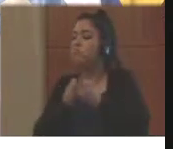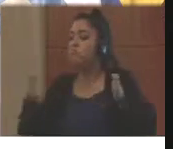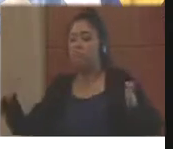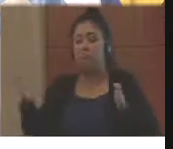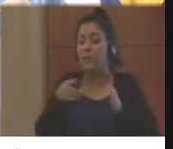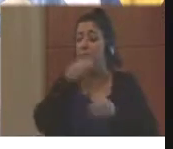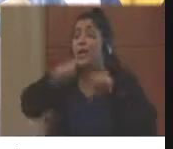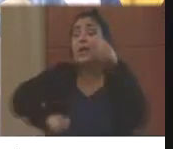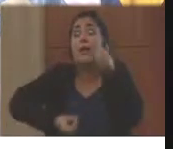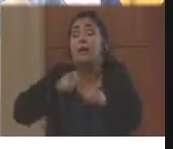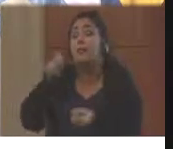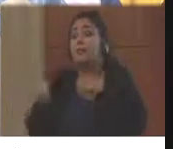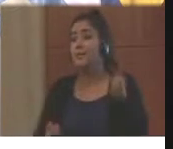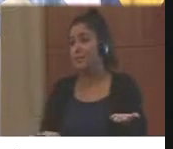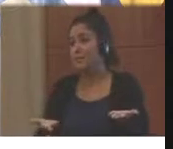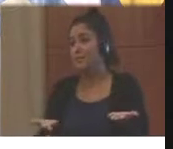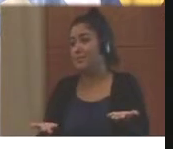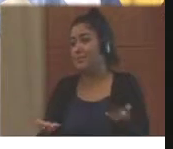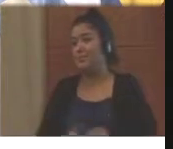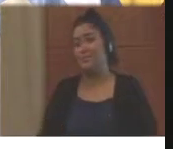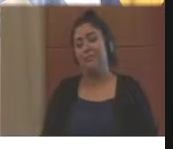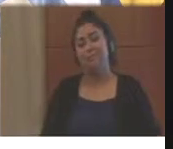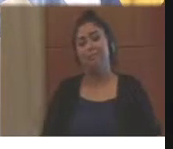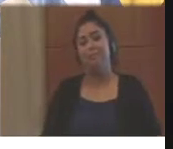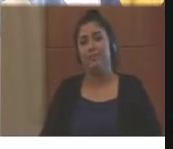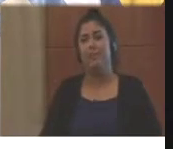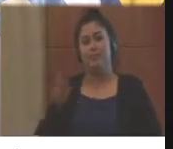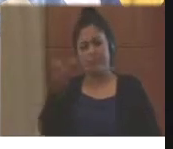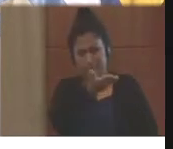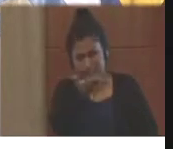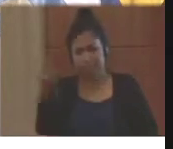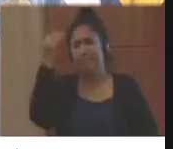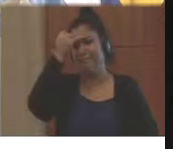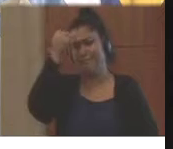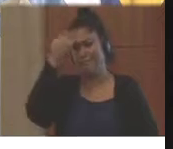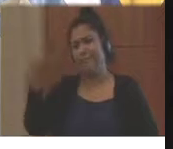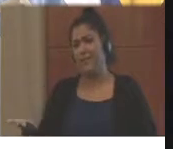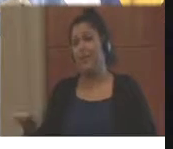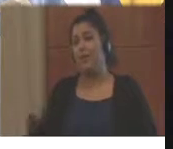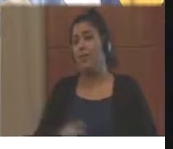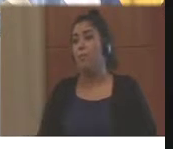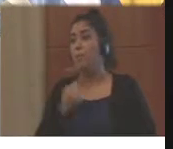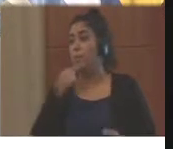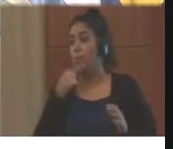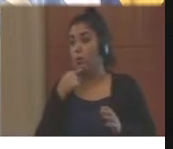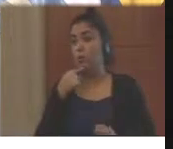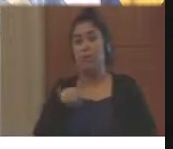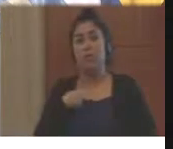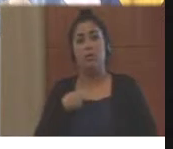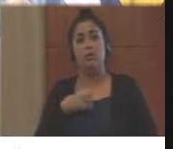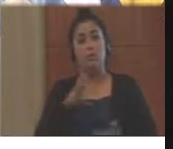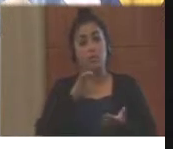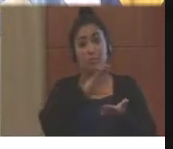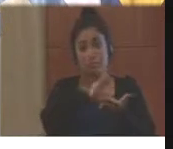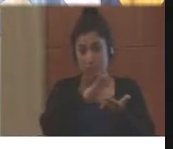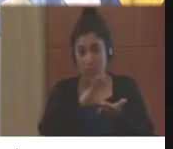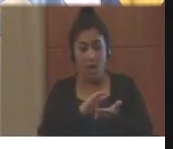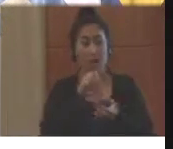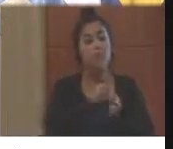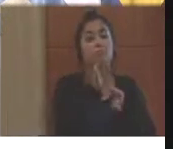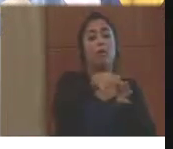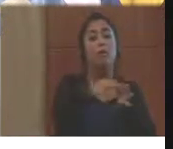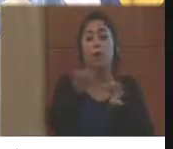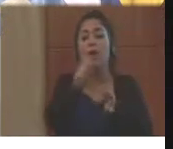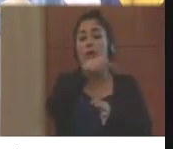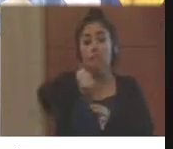by, what are we to correct? What are we supposed to correct? We know that if my province, which is a farming province, I